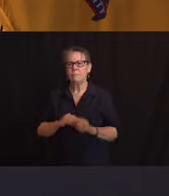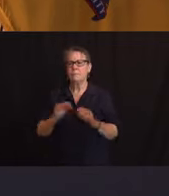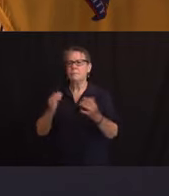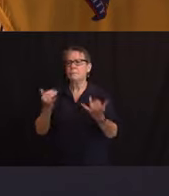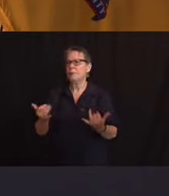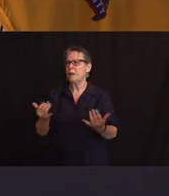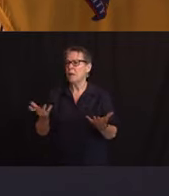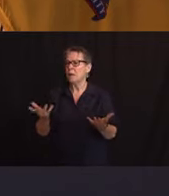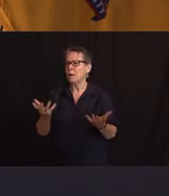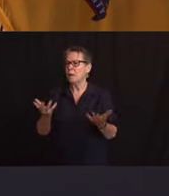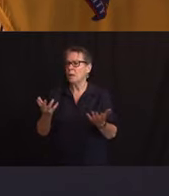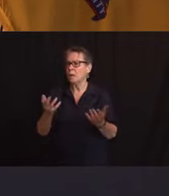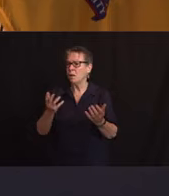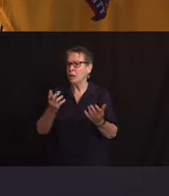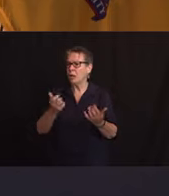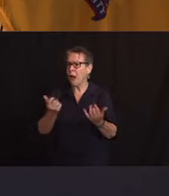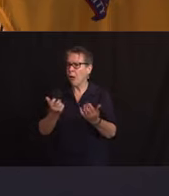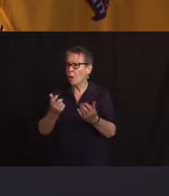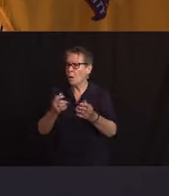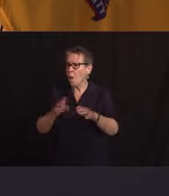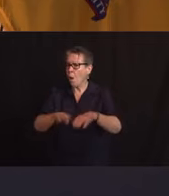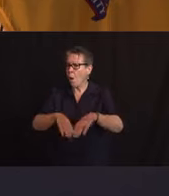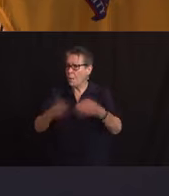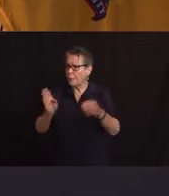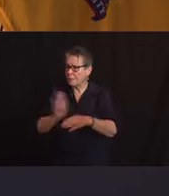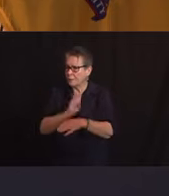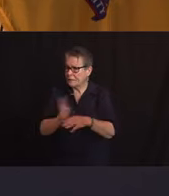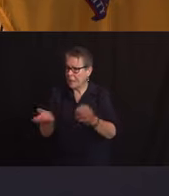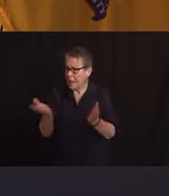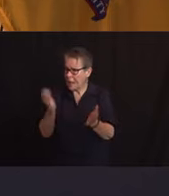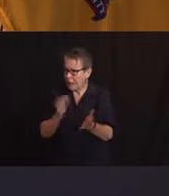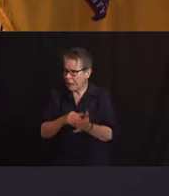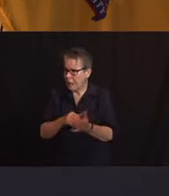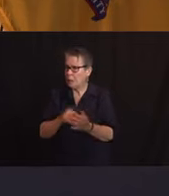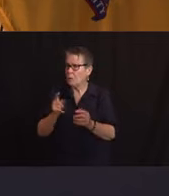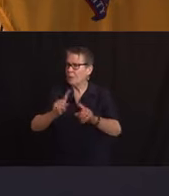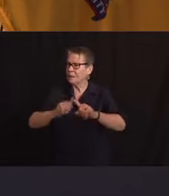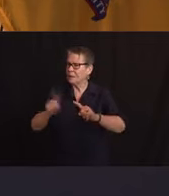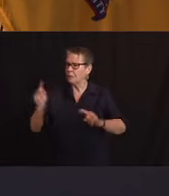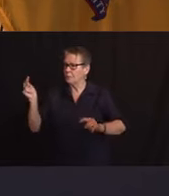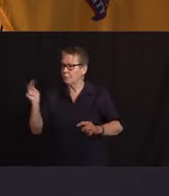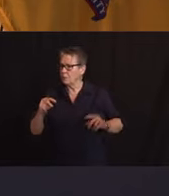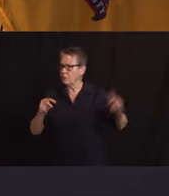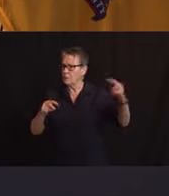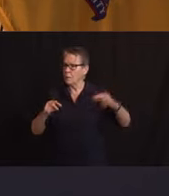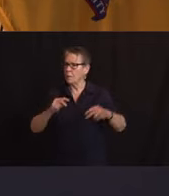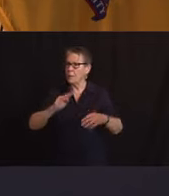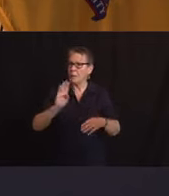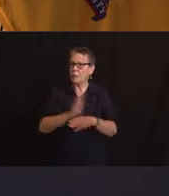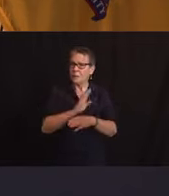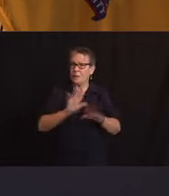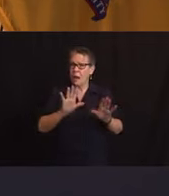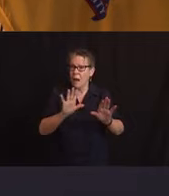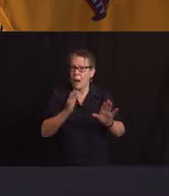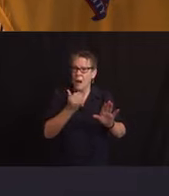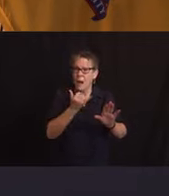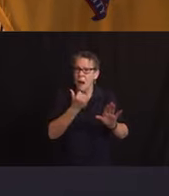versus willful violation. And I think we've shown pretty good patience and